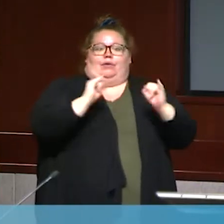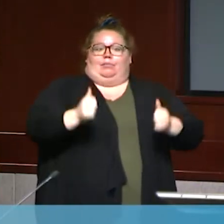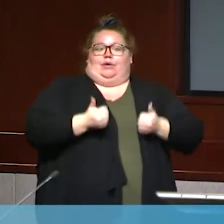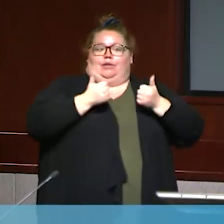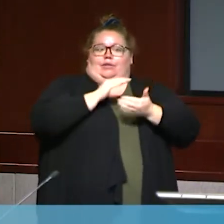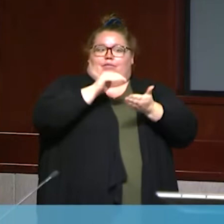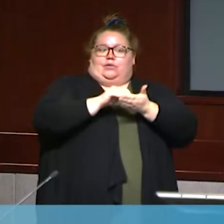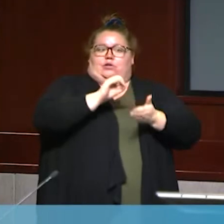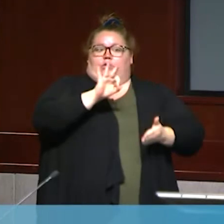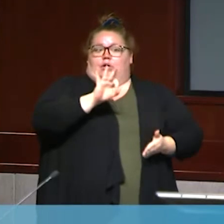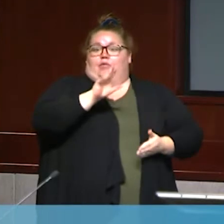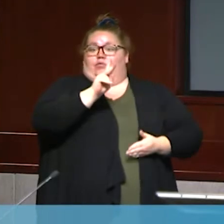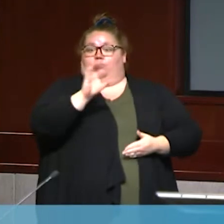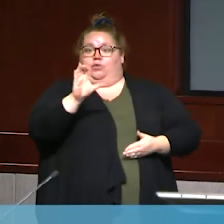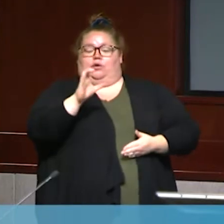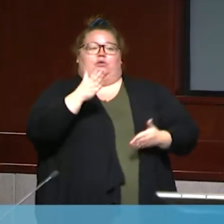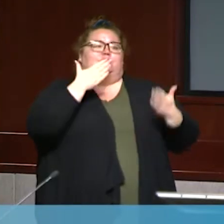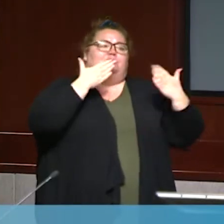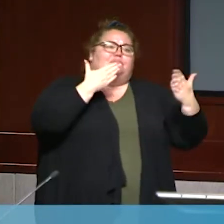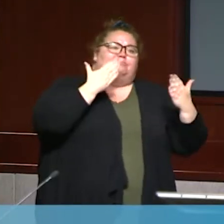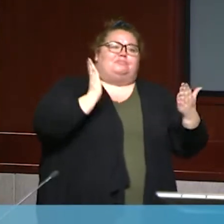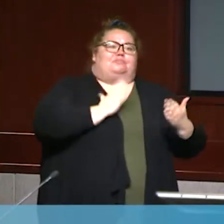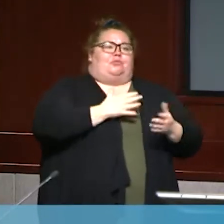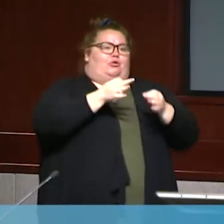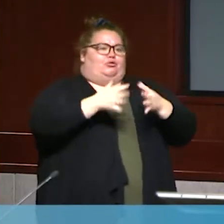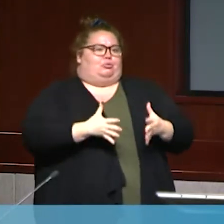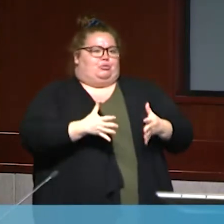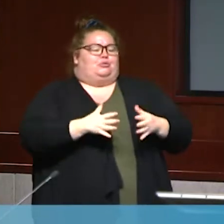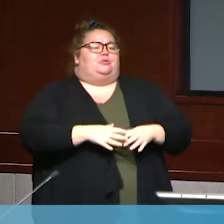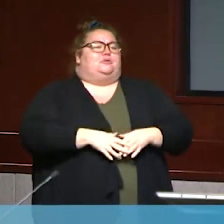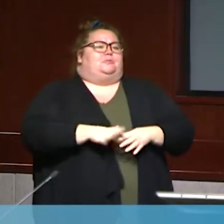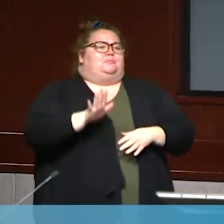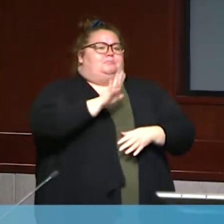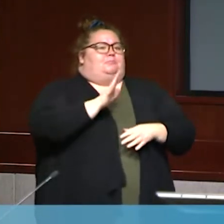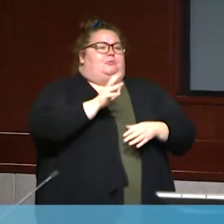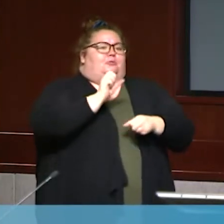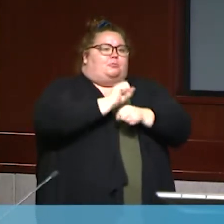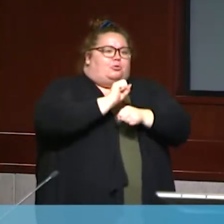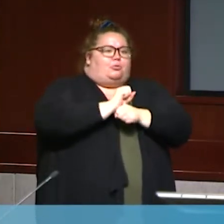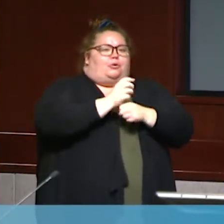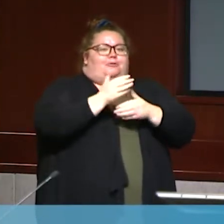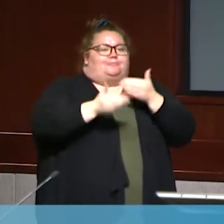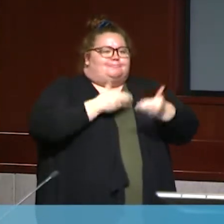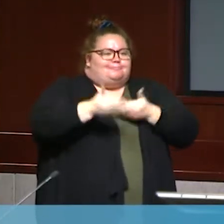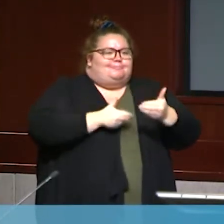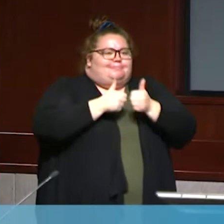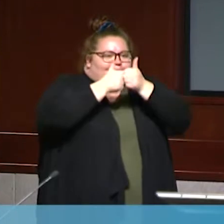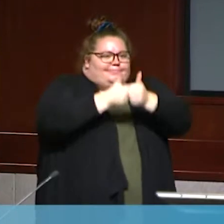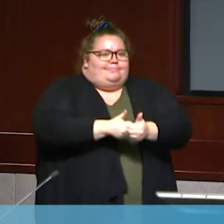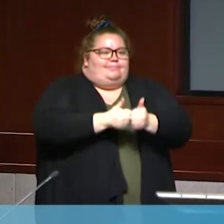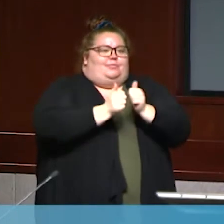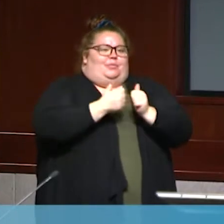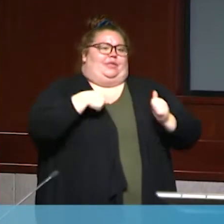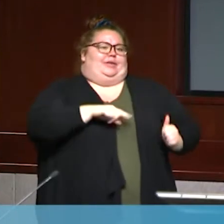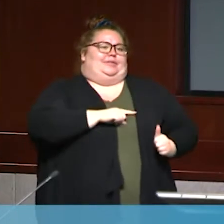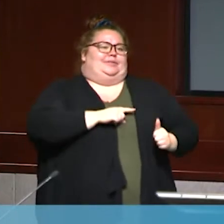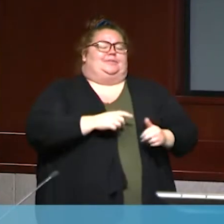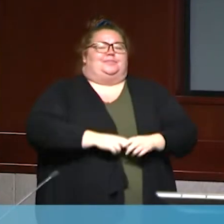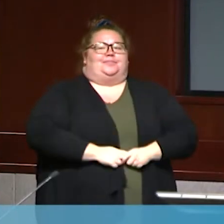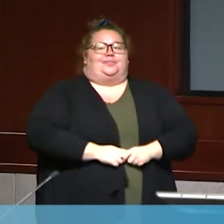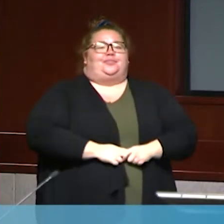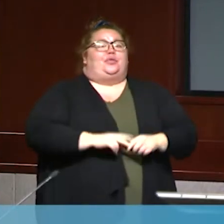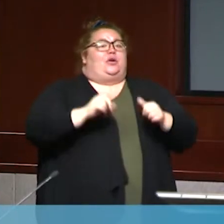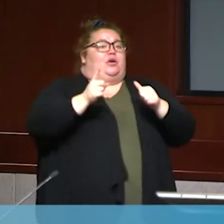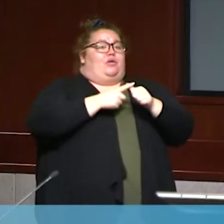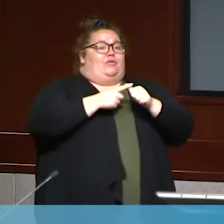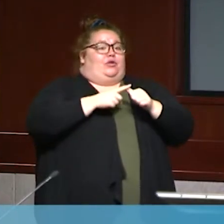in Kern County, and so a big thank you to our interpreters. They're working really well to keep up with us. So our first outlet